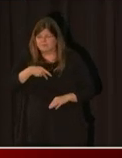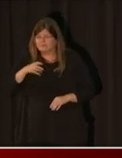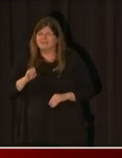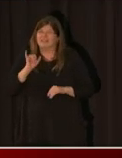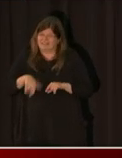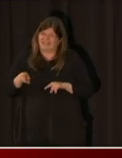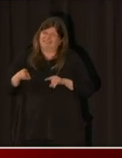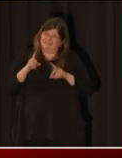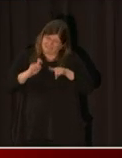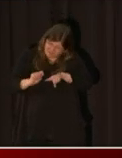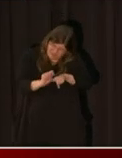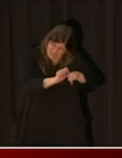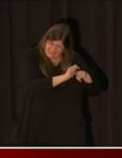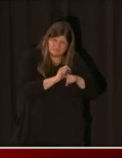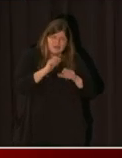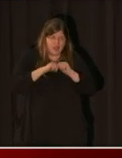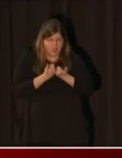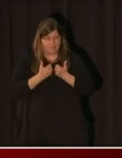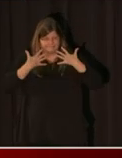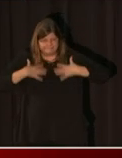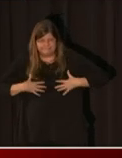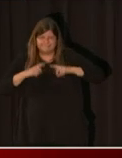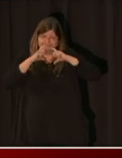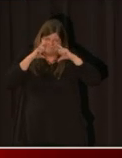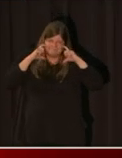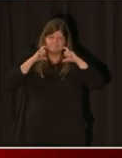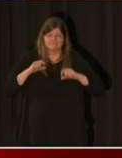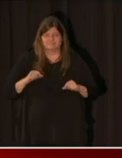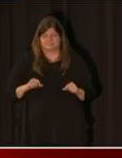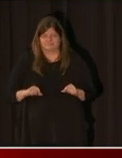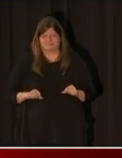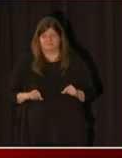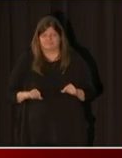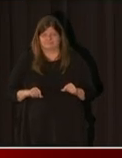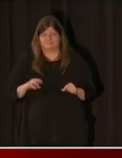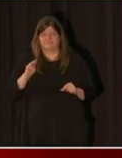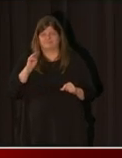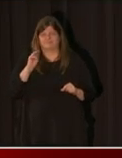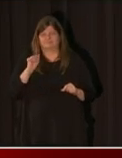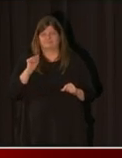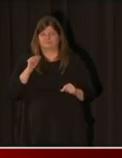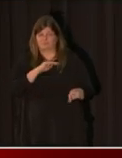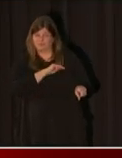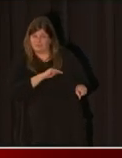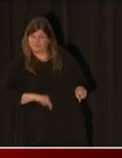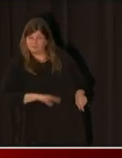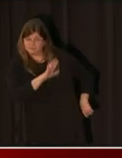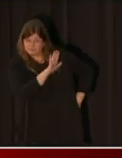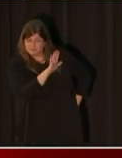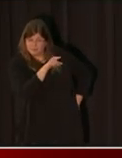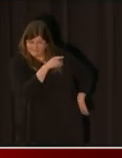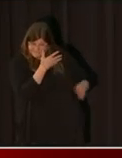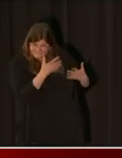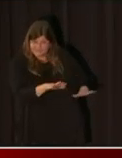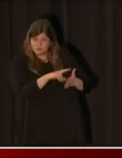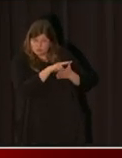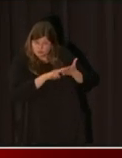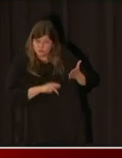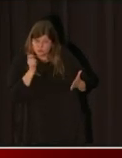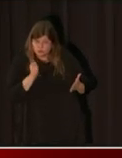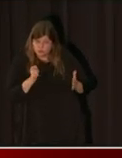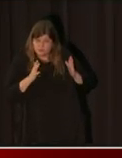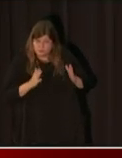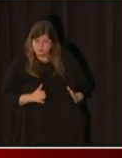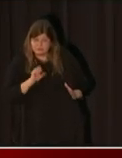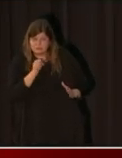Yes. Mayor, first off, have you read the judge's 30-page decision on the jail?